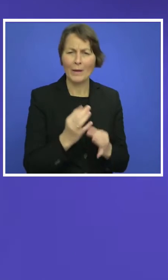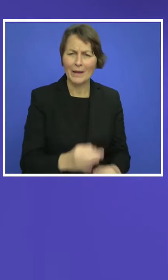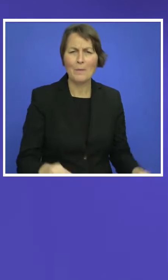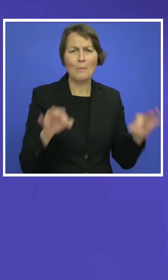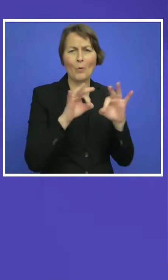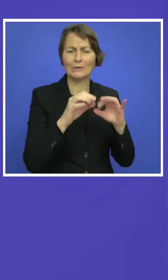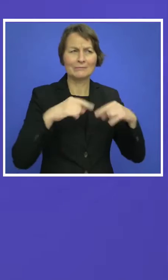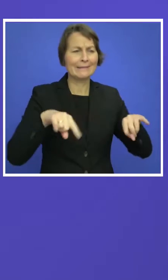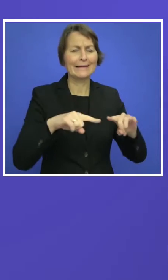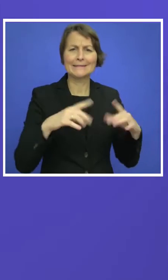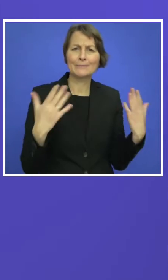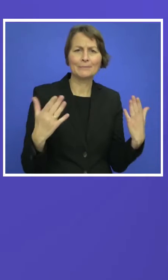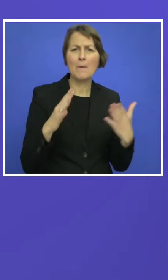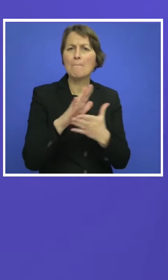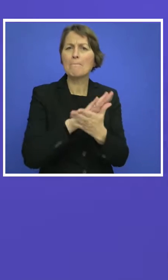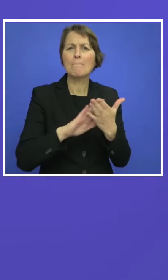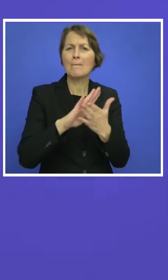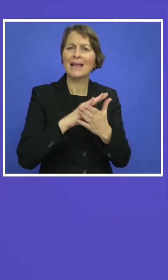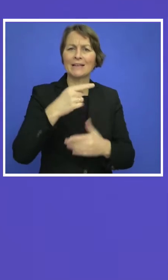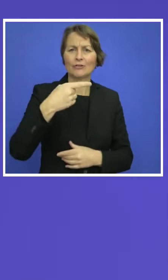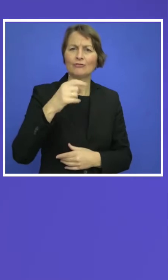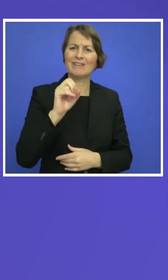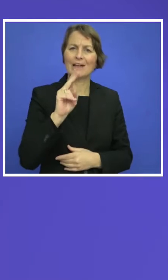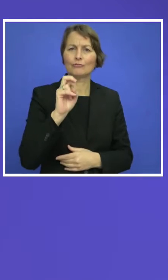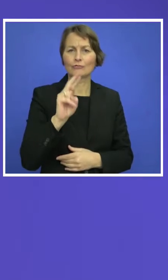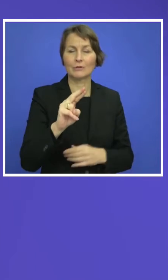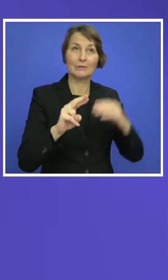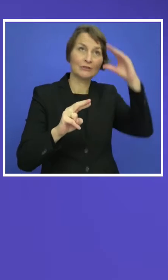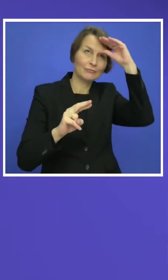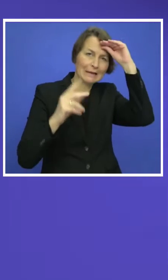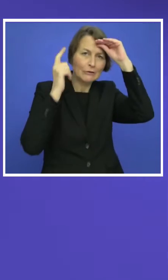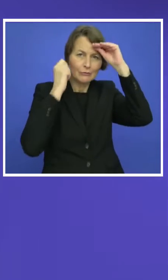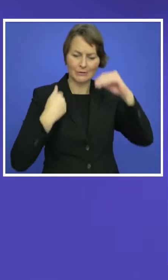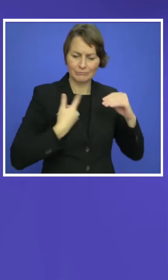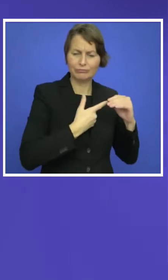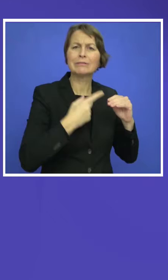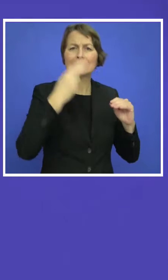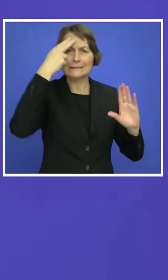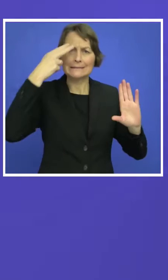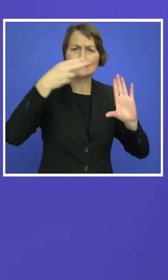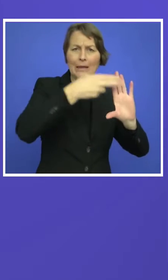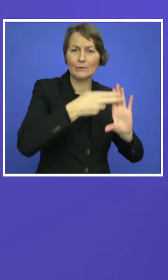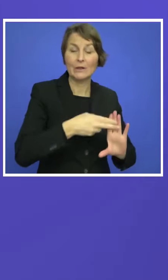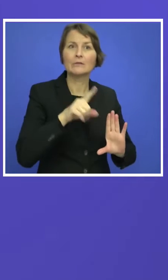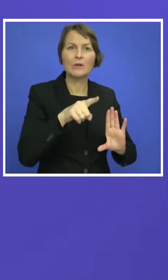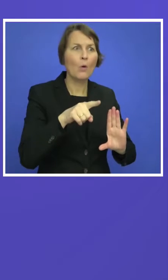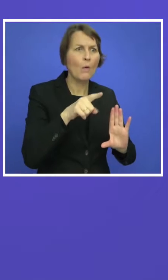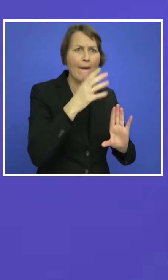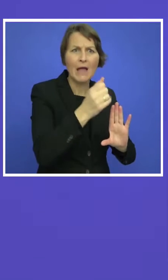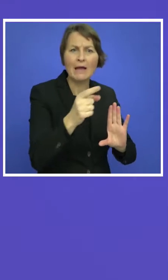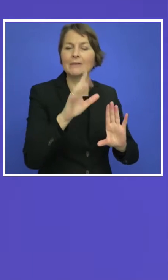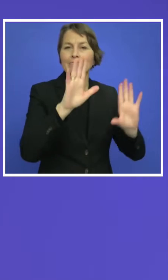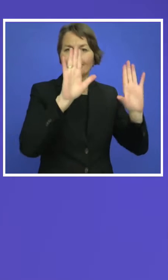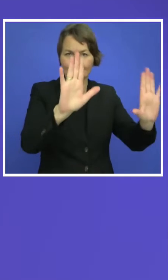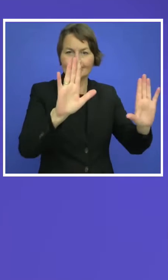gender stereotypes are, that we detect and actively challenge them to make sure that they are not holding us and others